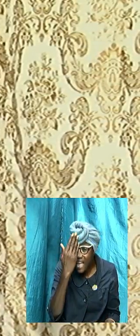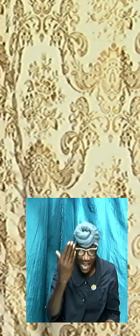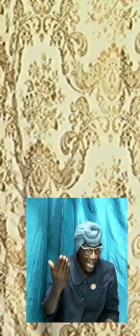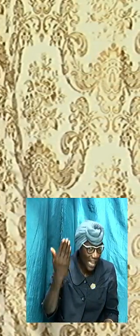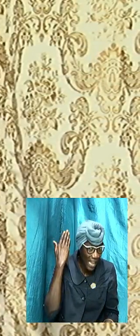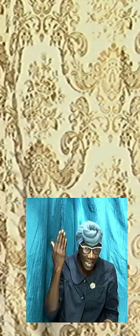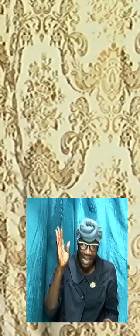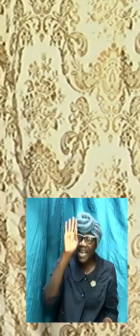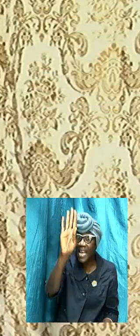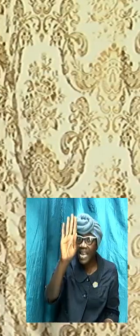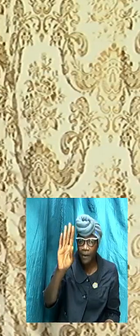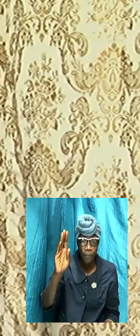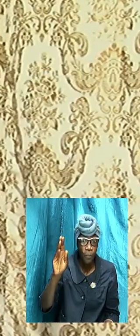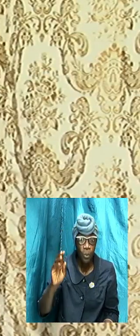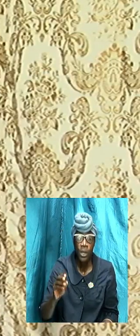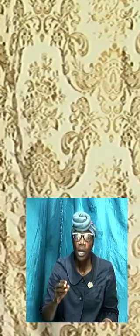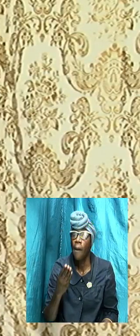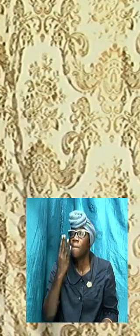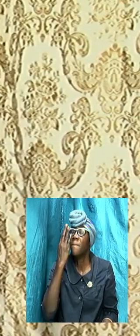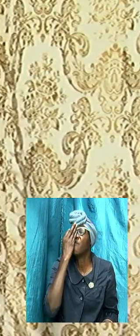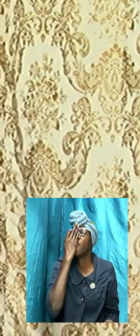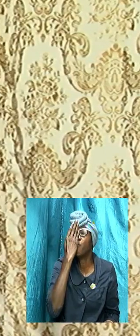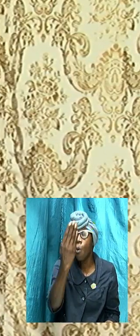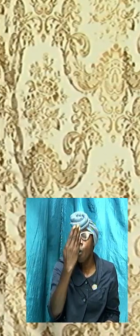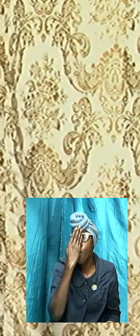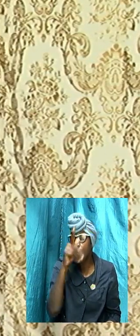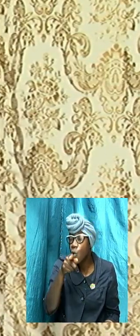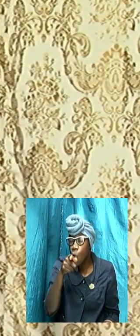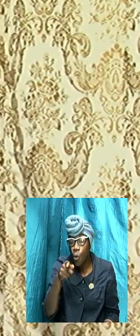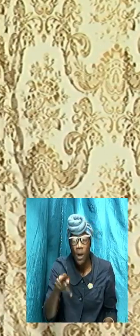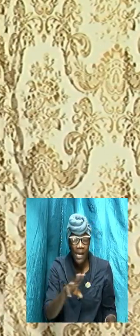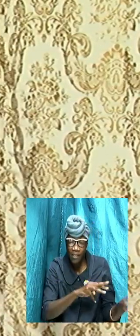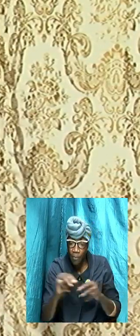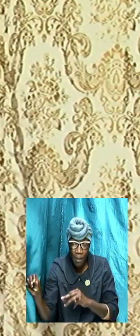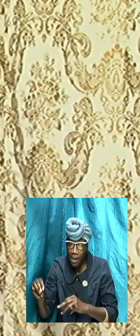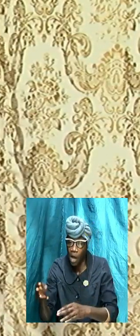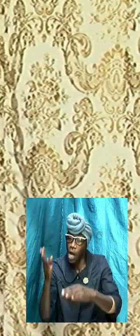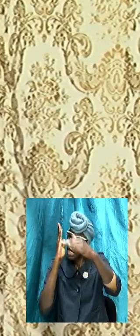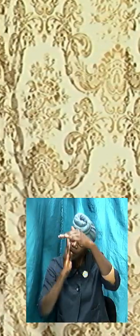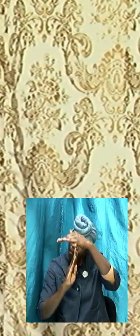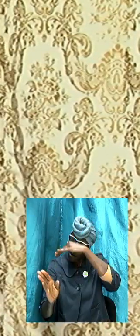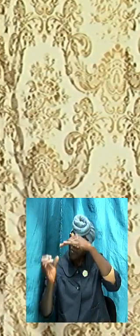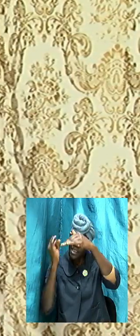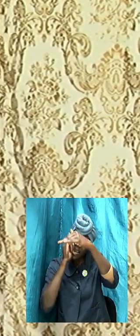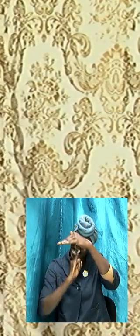Amen. The Bible says it was the prophet, amen, Isaiah, and the prophet